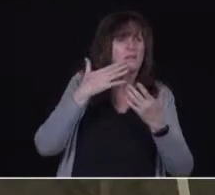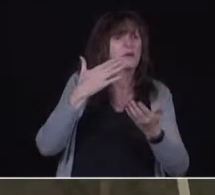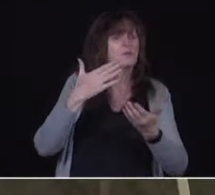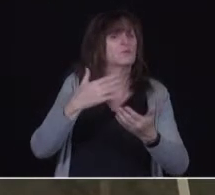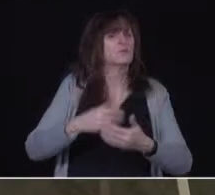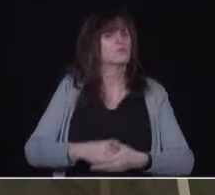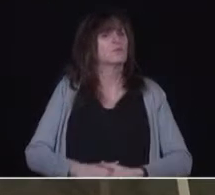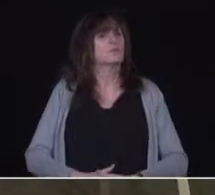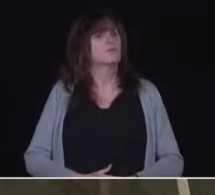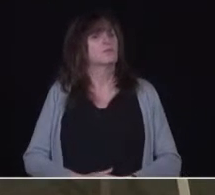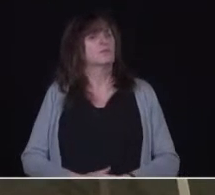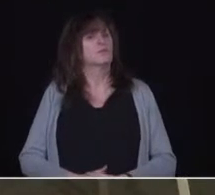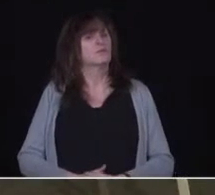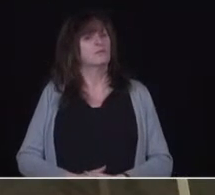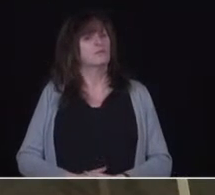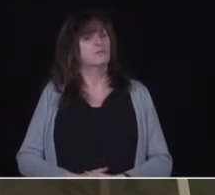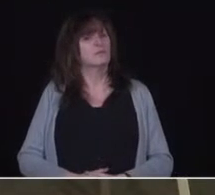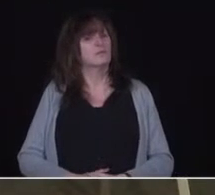Thank you.